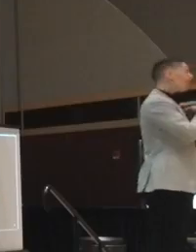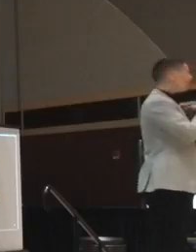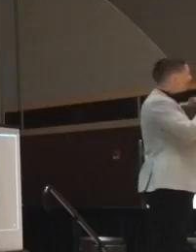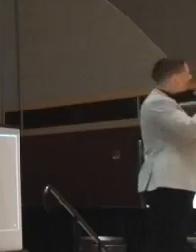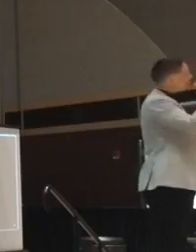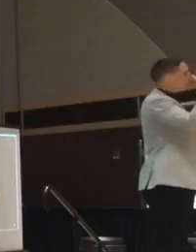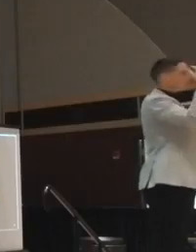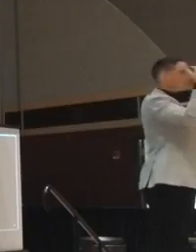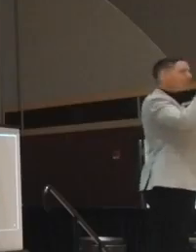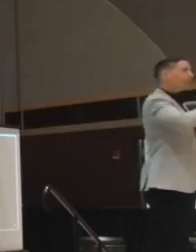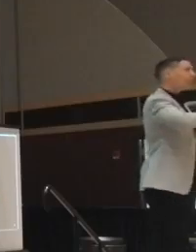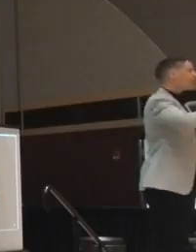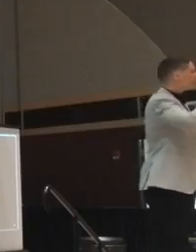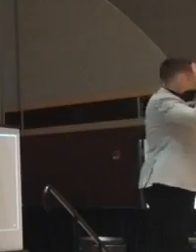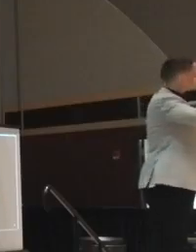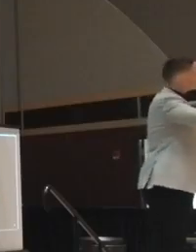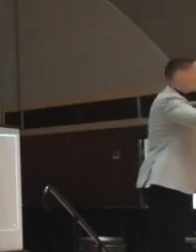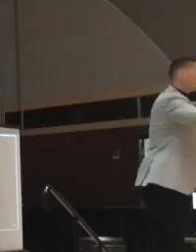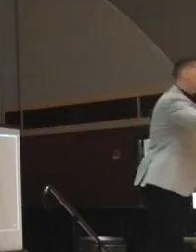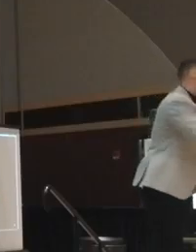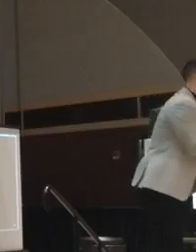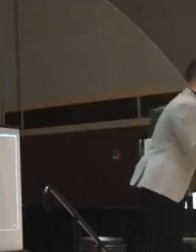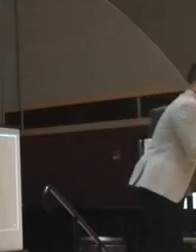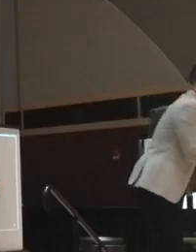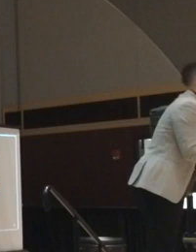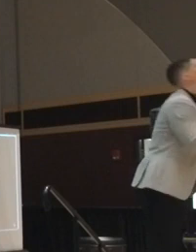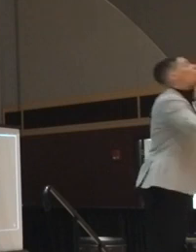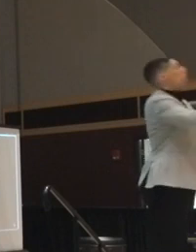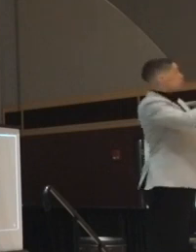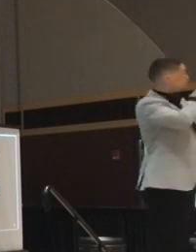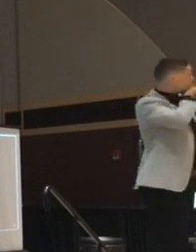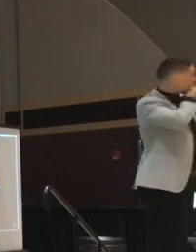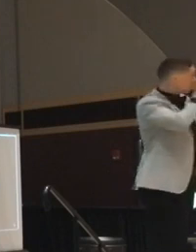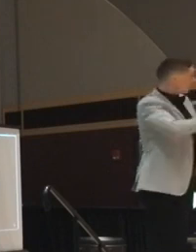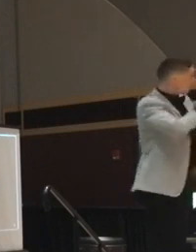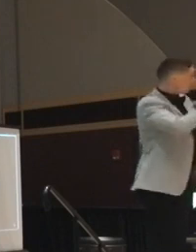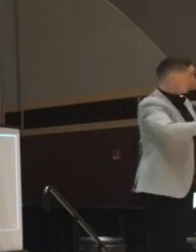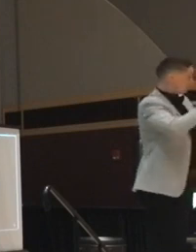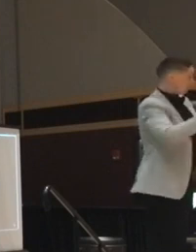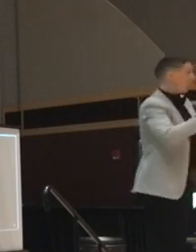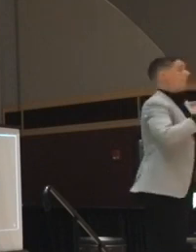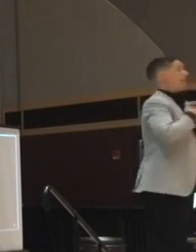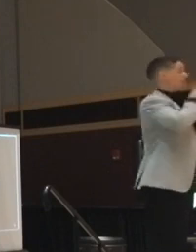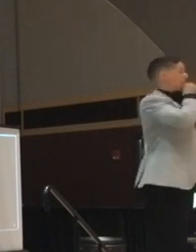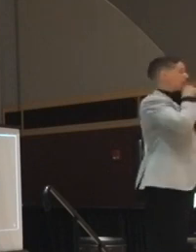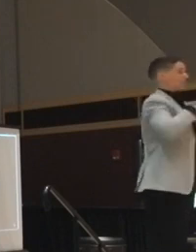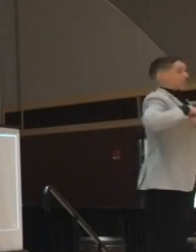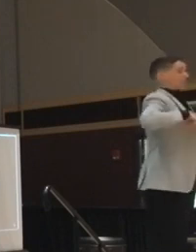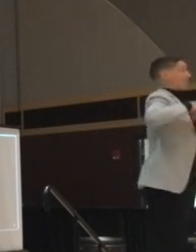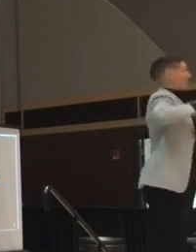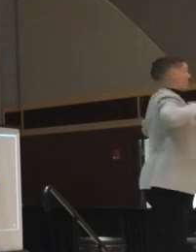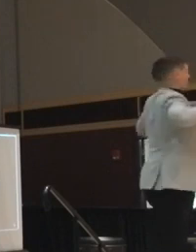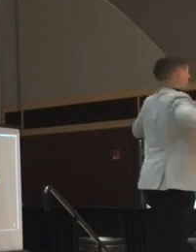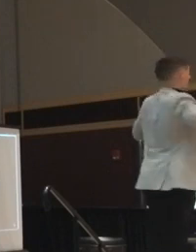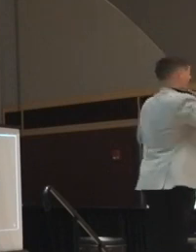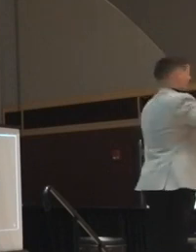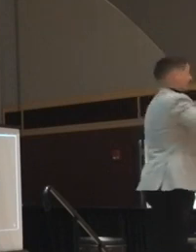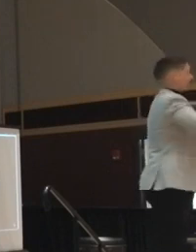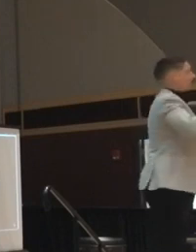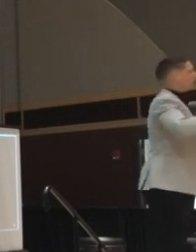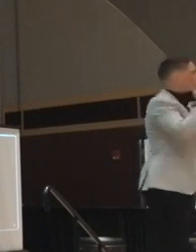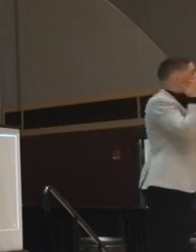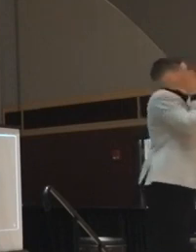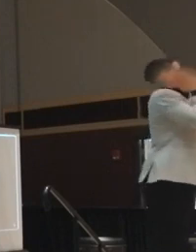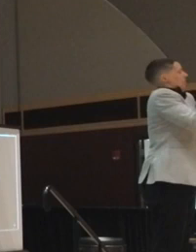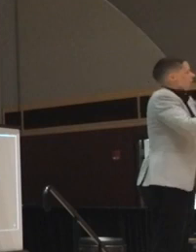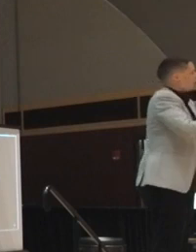anymore. And when I went to the chicken processing plant, my chicken hat's jumping all around for joy because it's going to be really humane how they do the